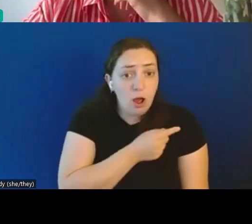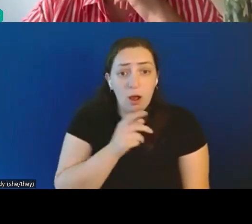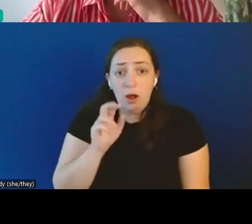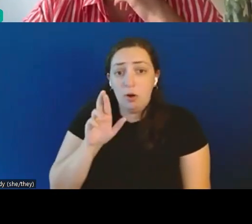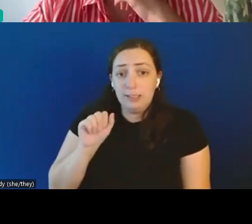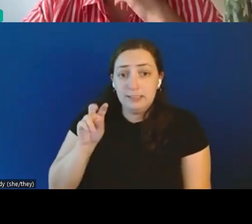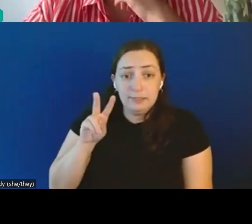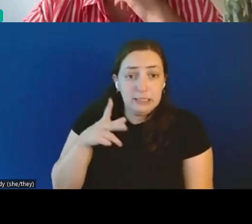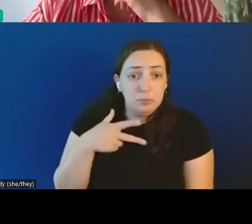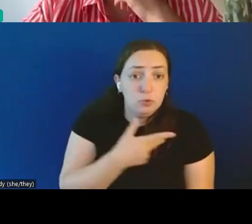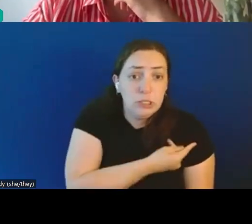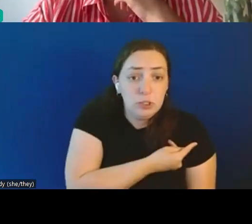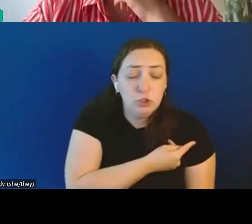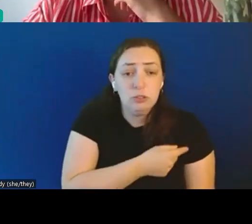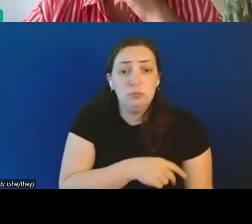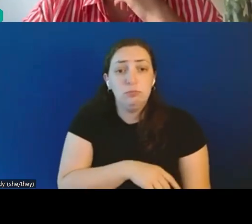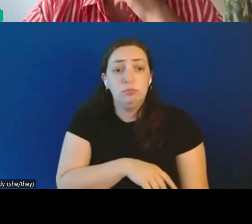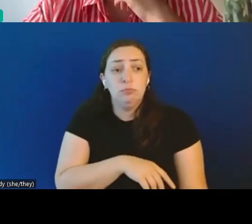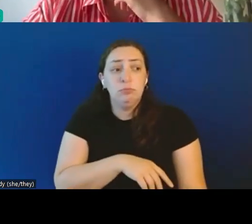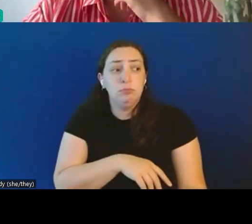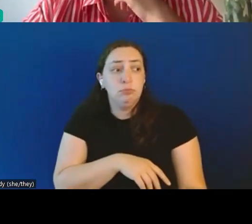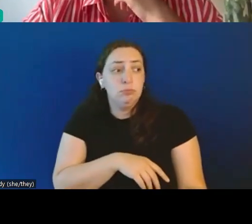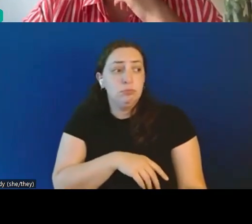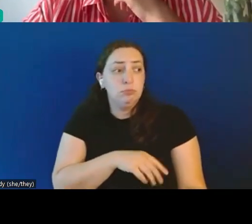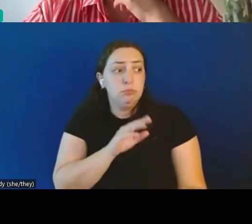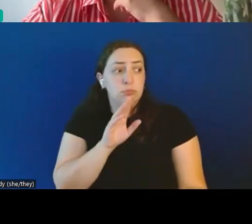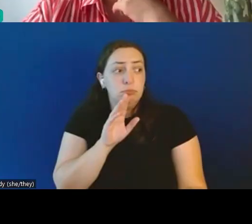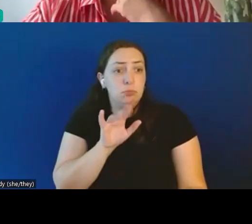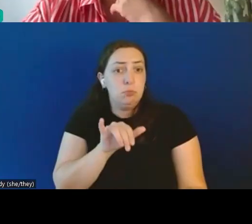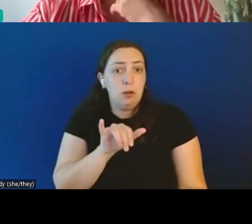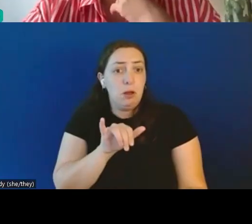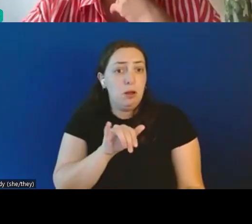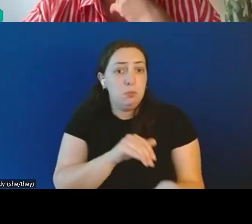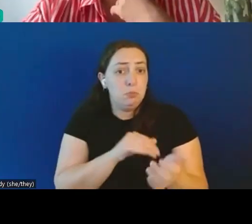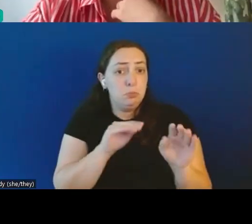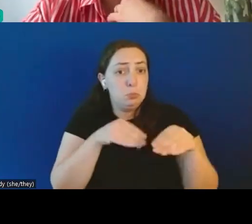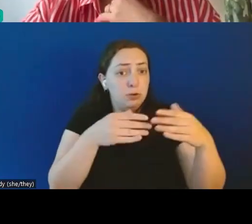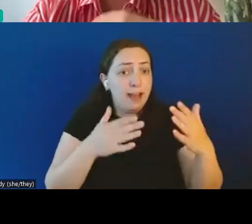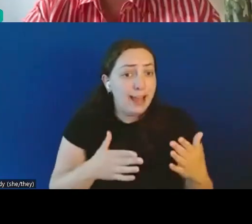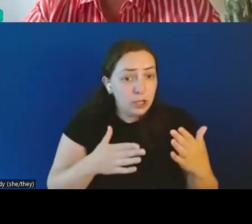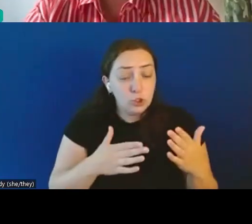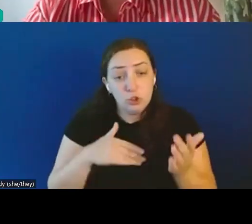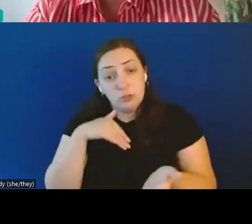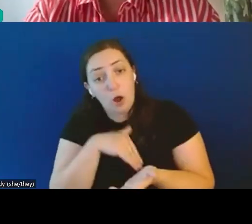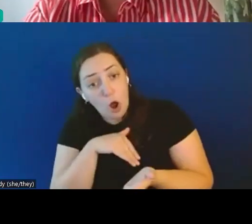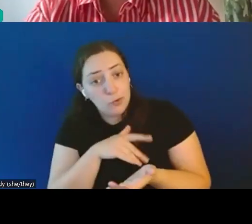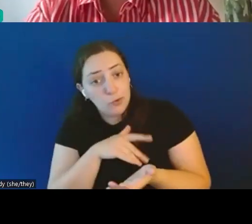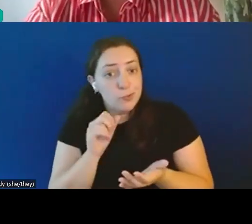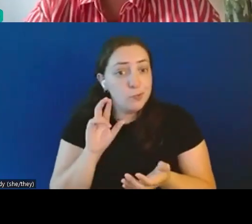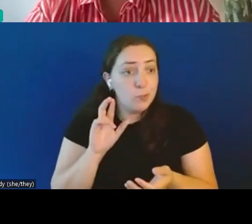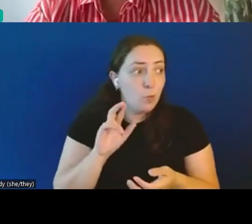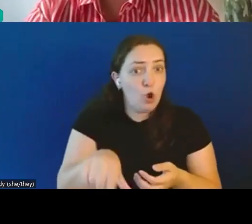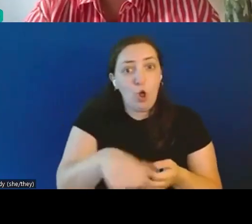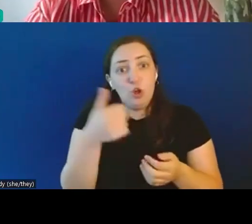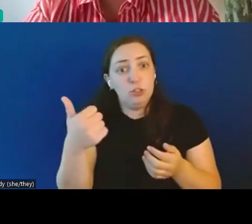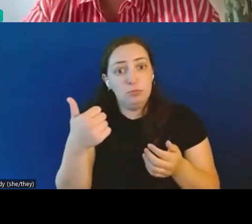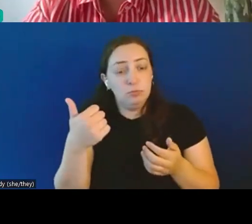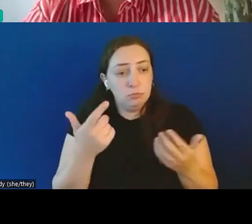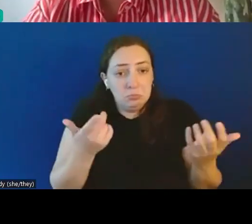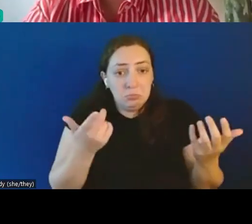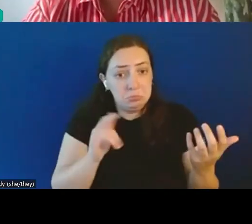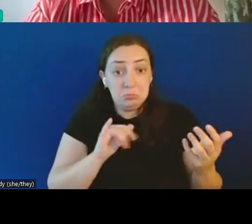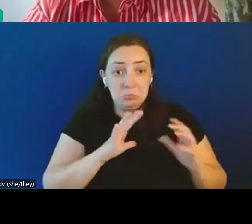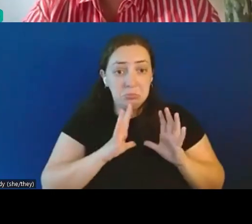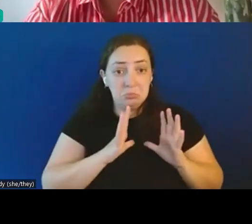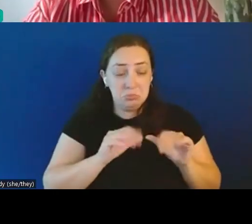RSV immunization, by providers, including physicians, but also others. That remains